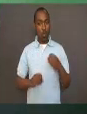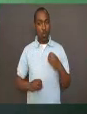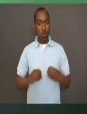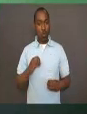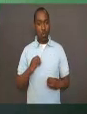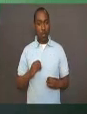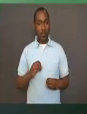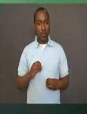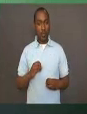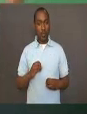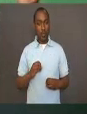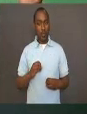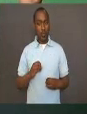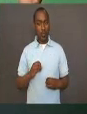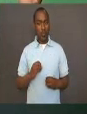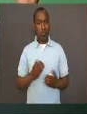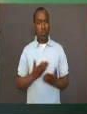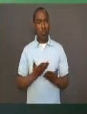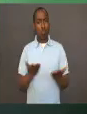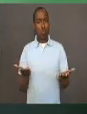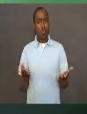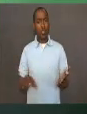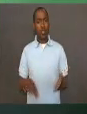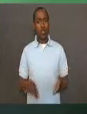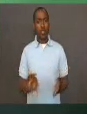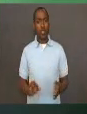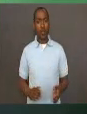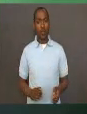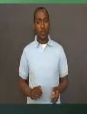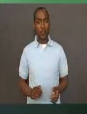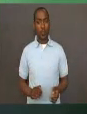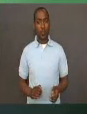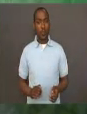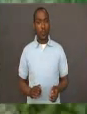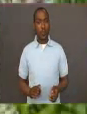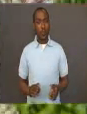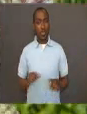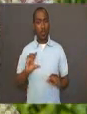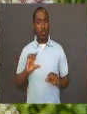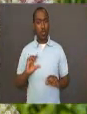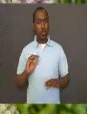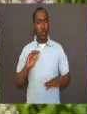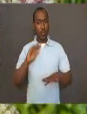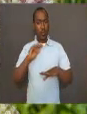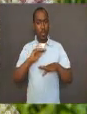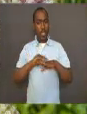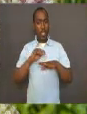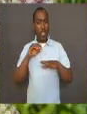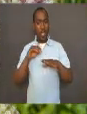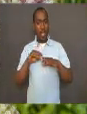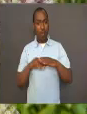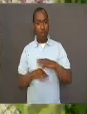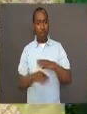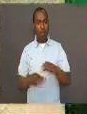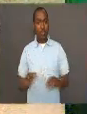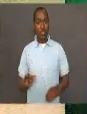Microorganisms are everywhere. They live on and in